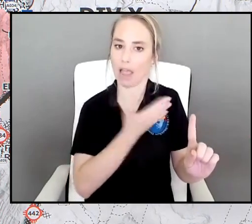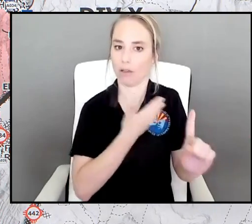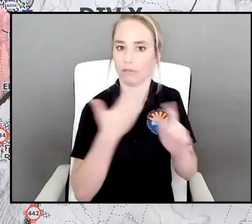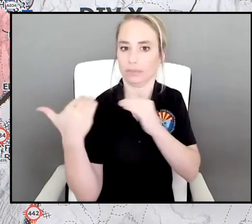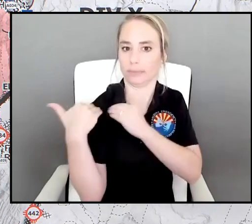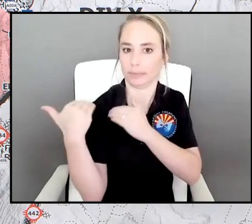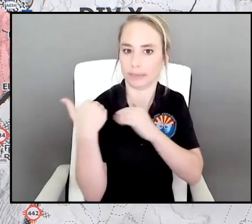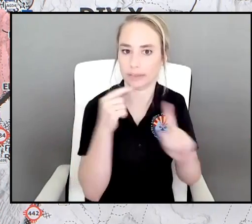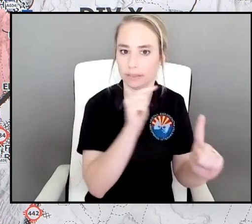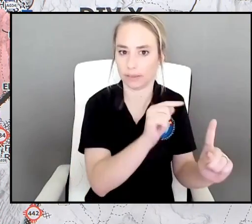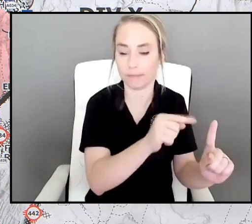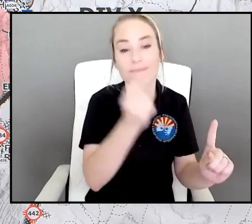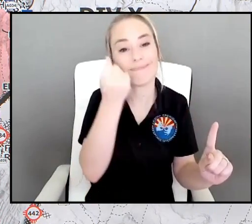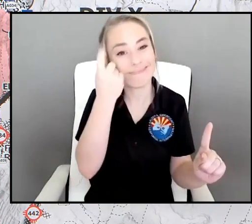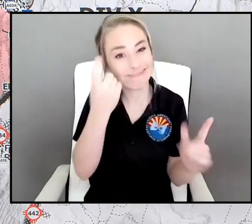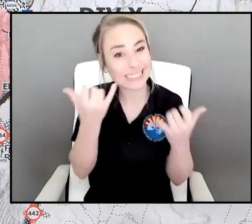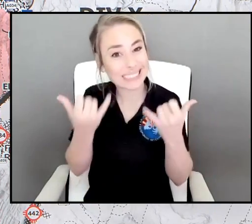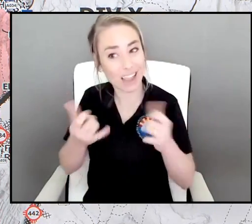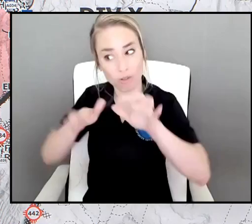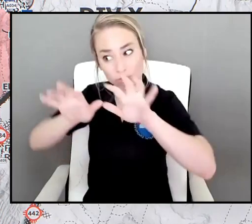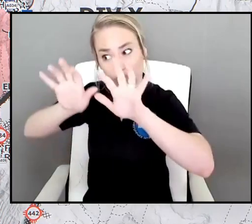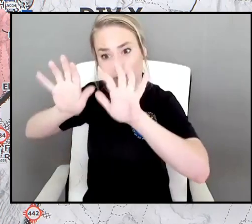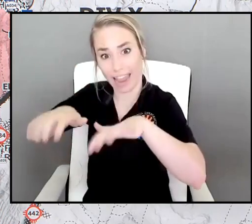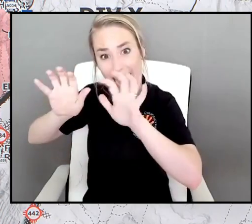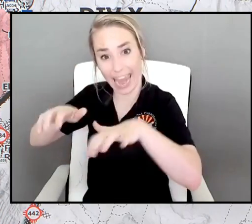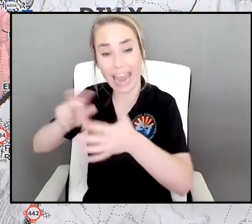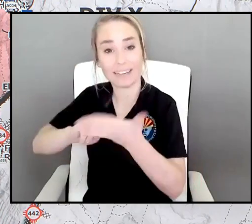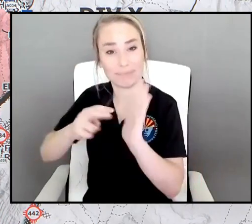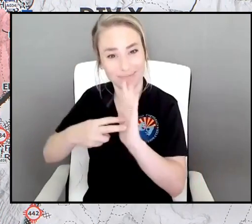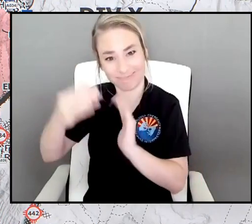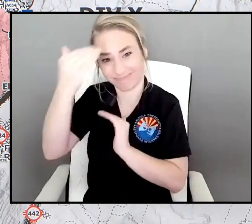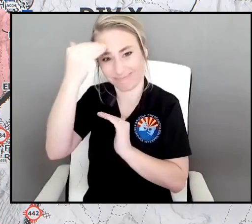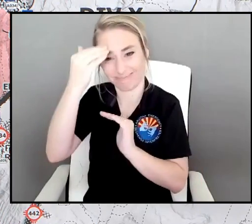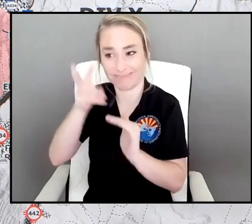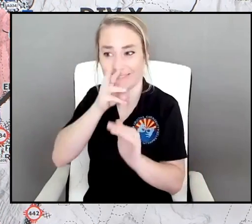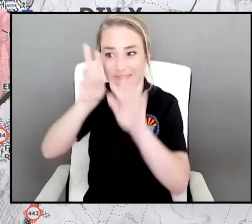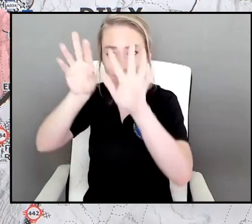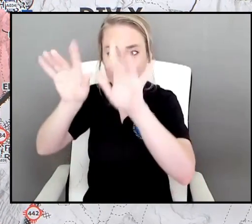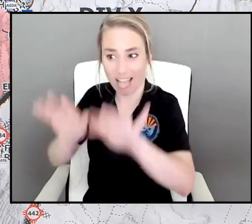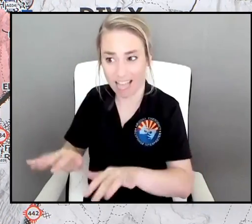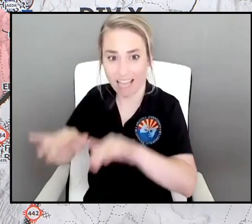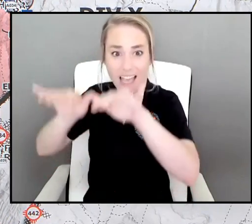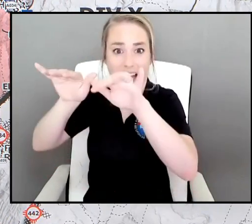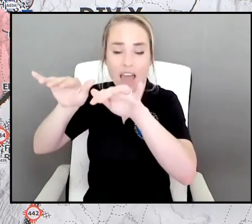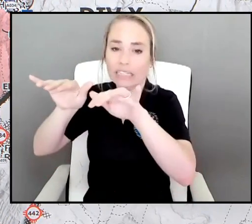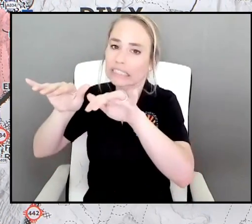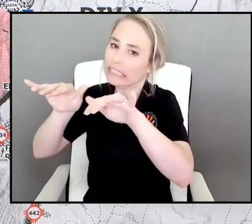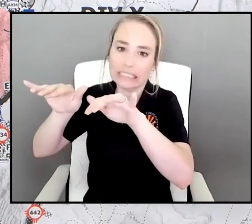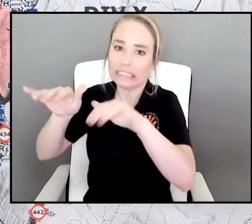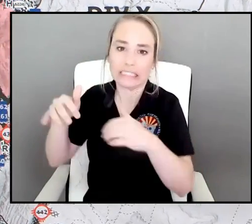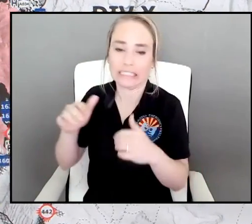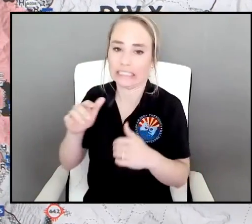There is flooding going on, and that's really not in our